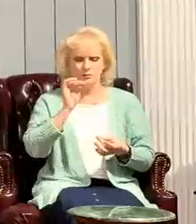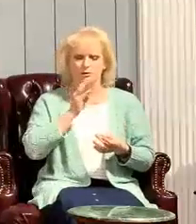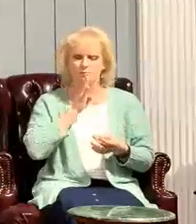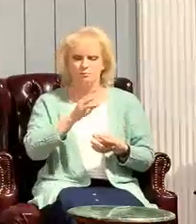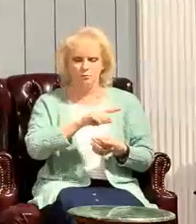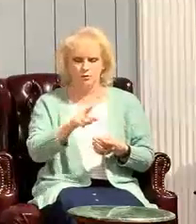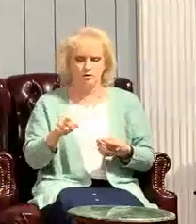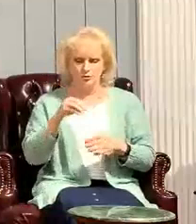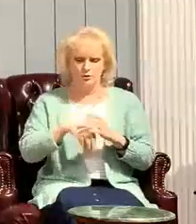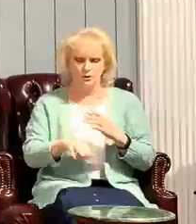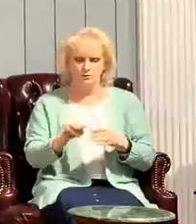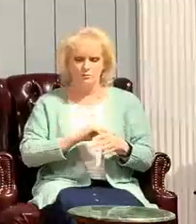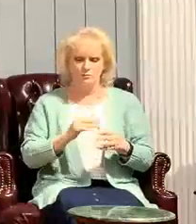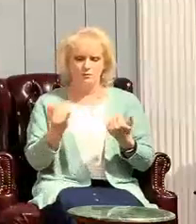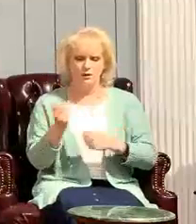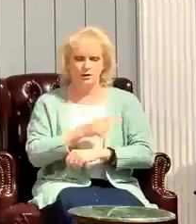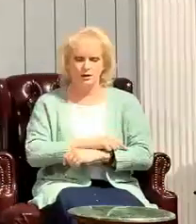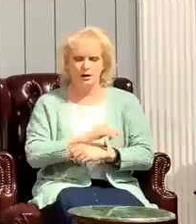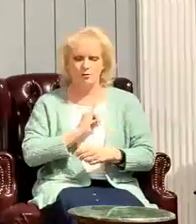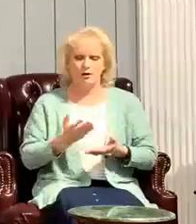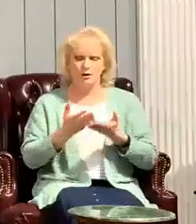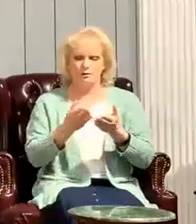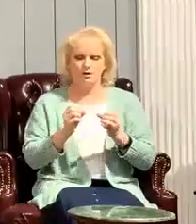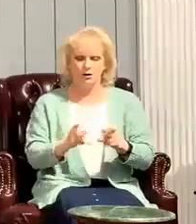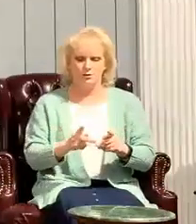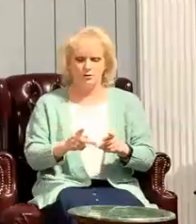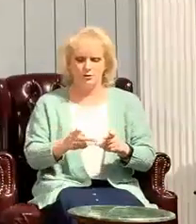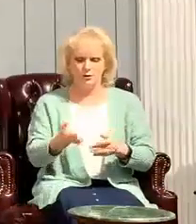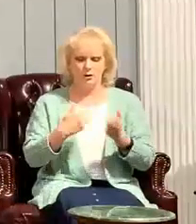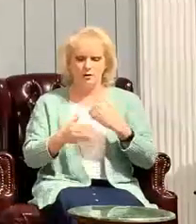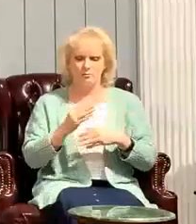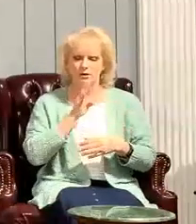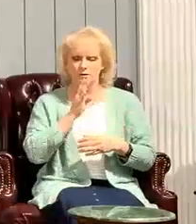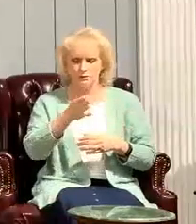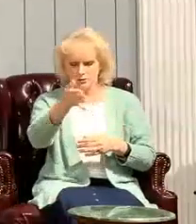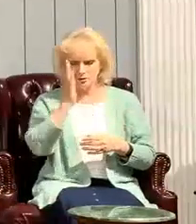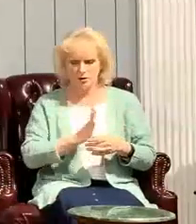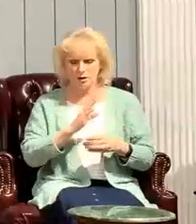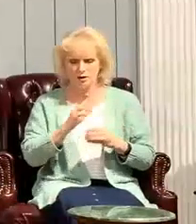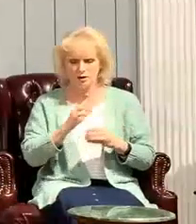message today, we want to give you opportunity to come to speak to God about that, to respond.